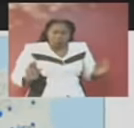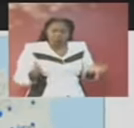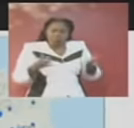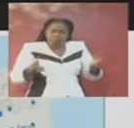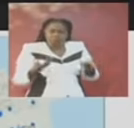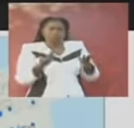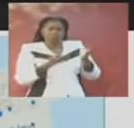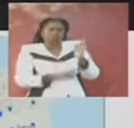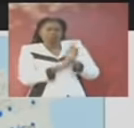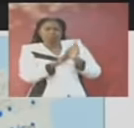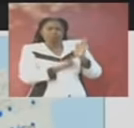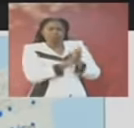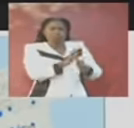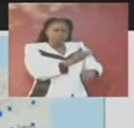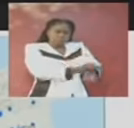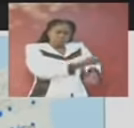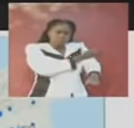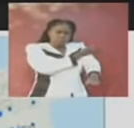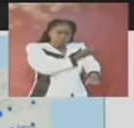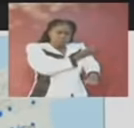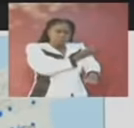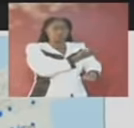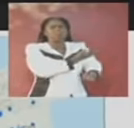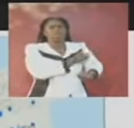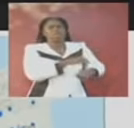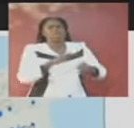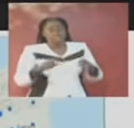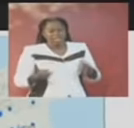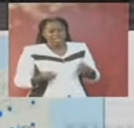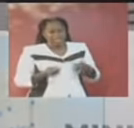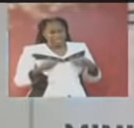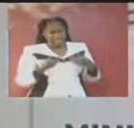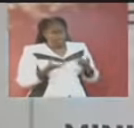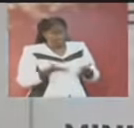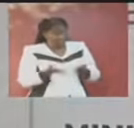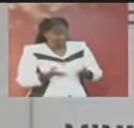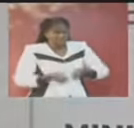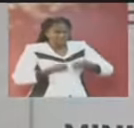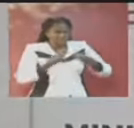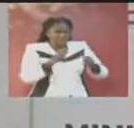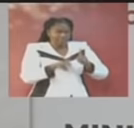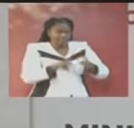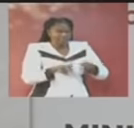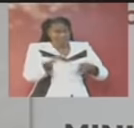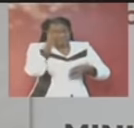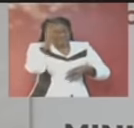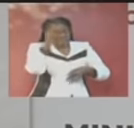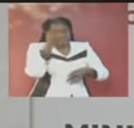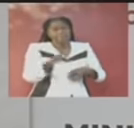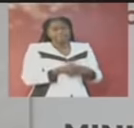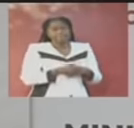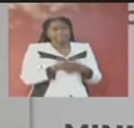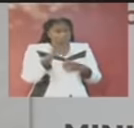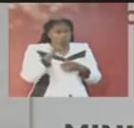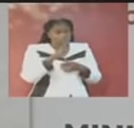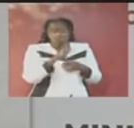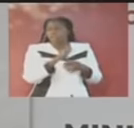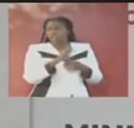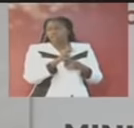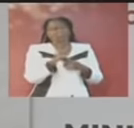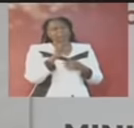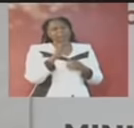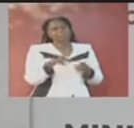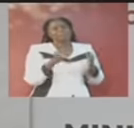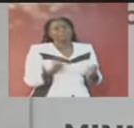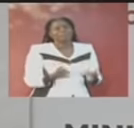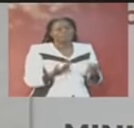that geographic information activity, I will hand you over to Mr. Siram Singh, who will provide some